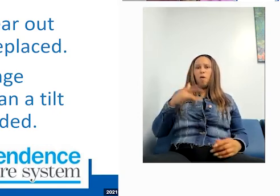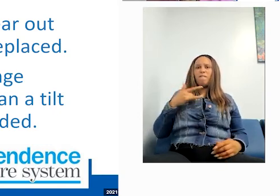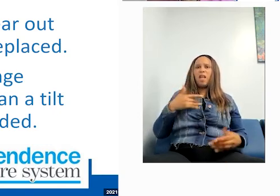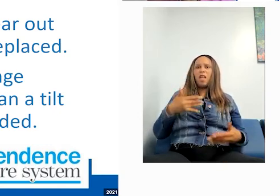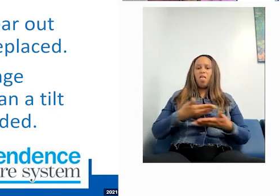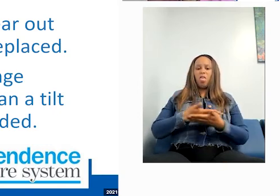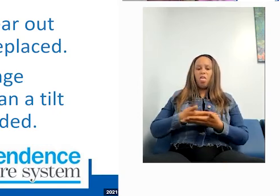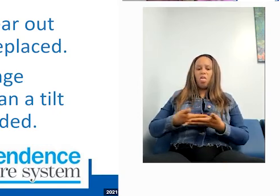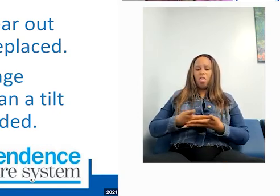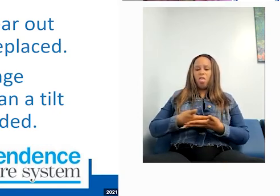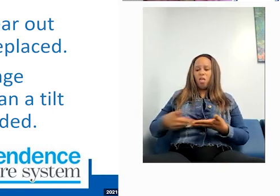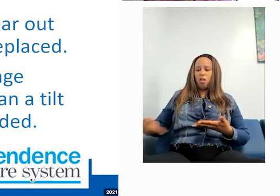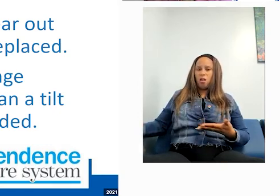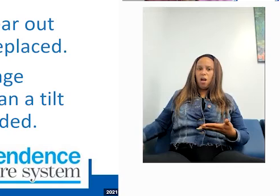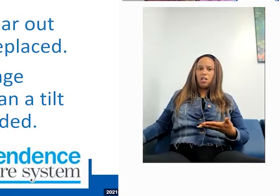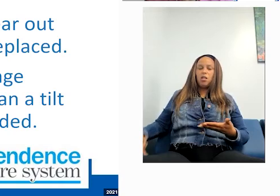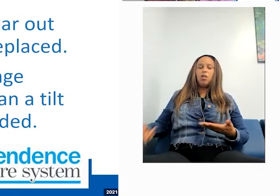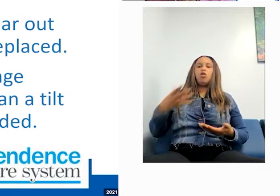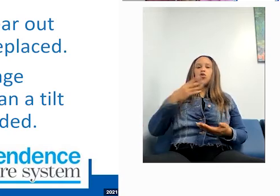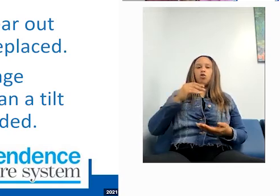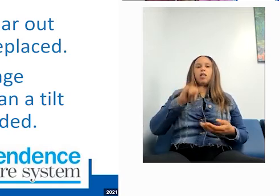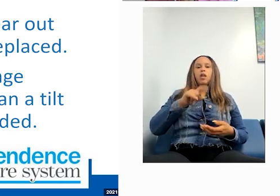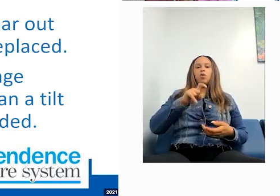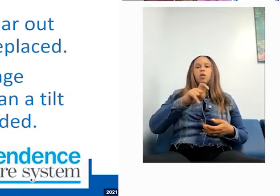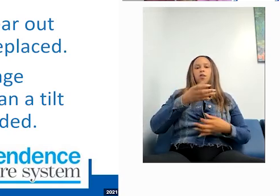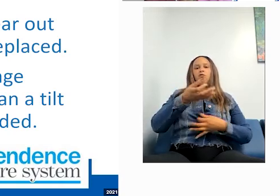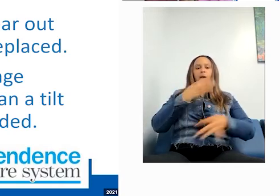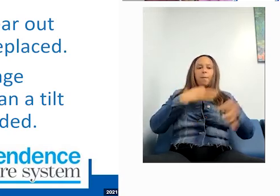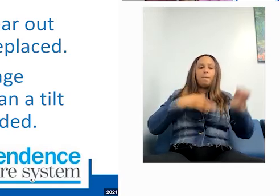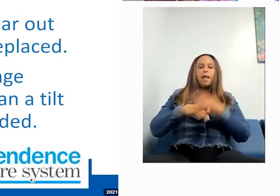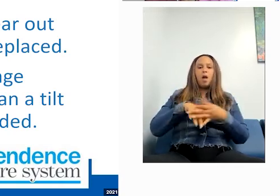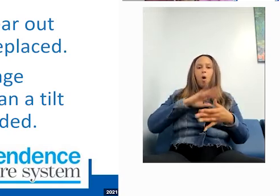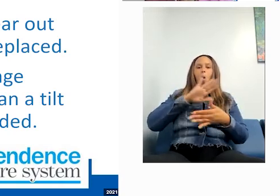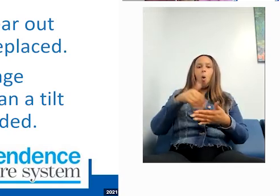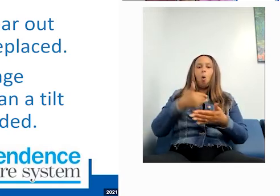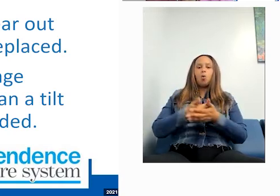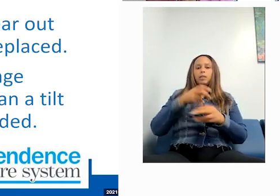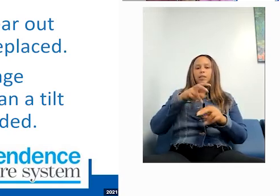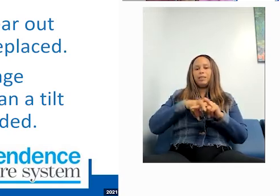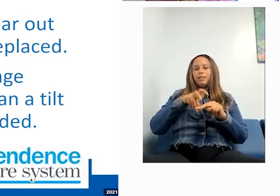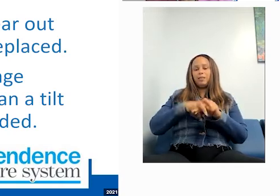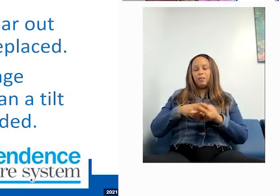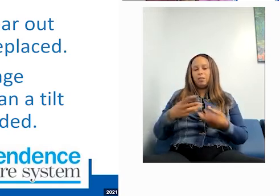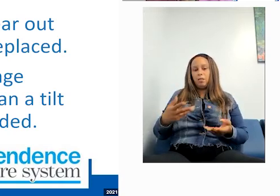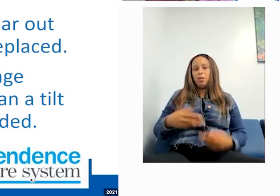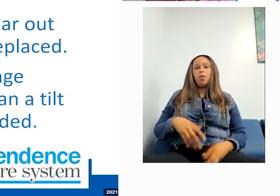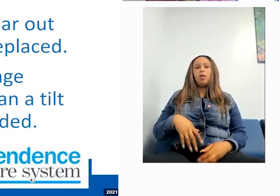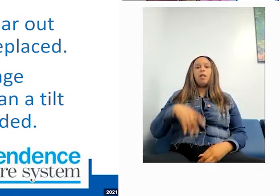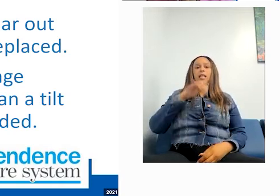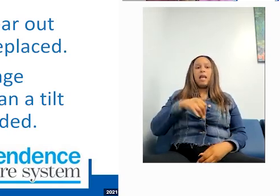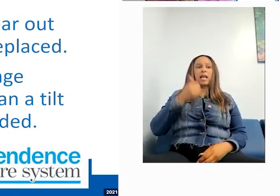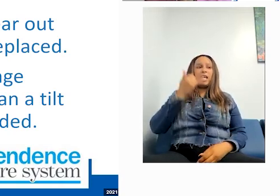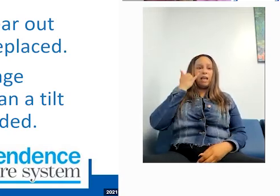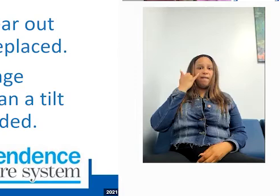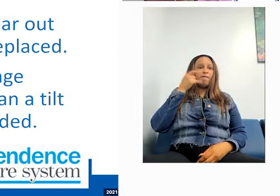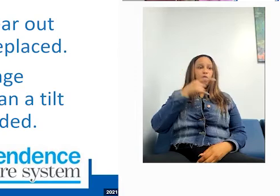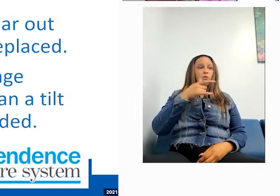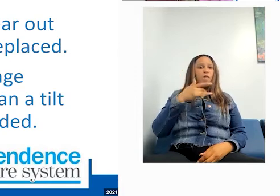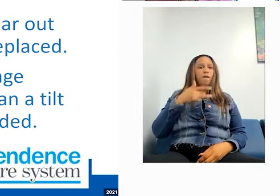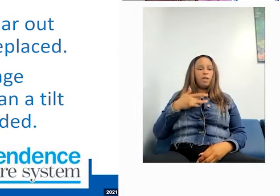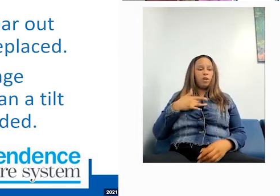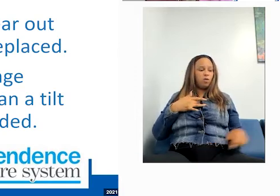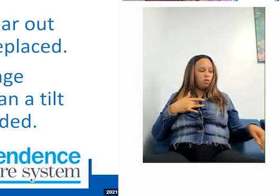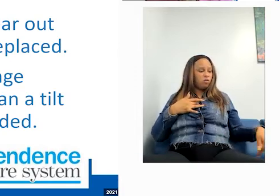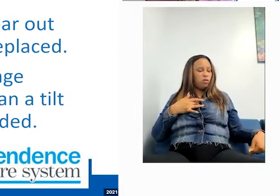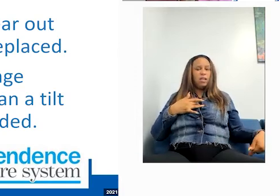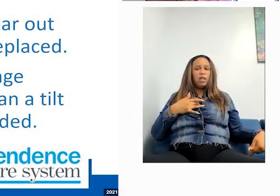do need the whole seat replaced. And if you have any hint of redness on your skin,